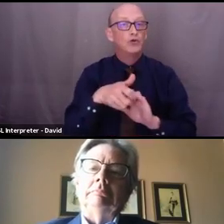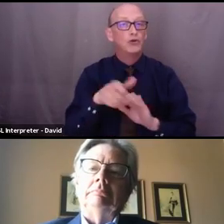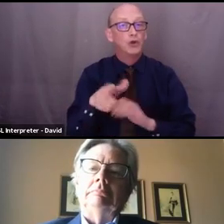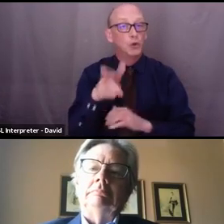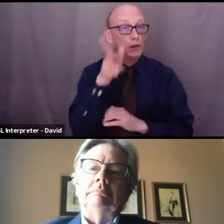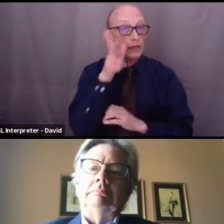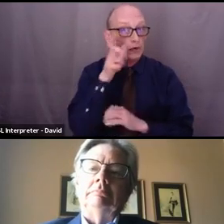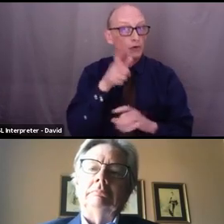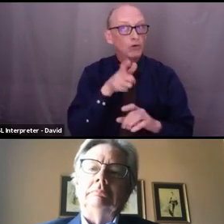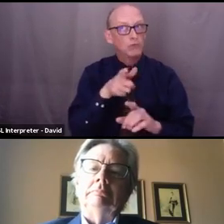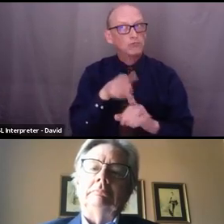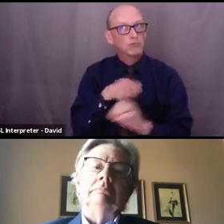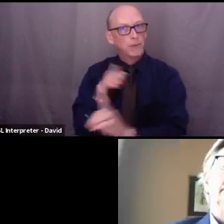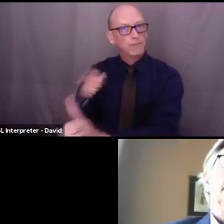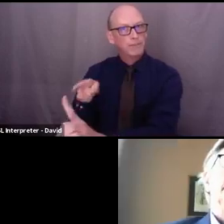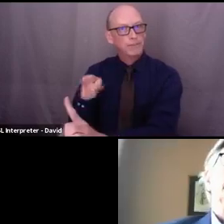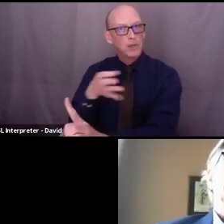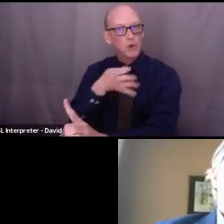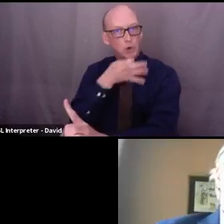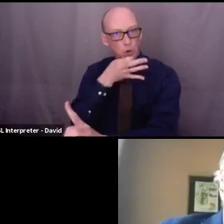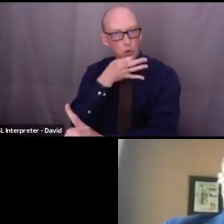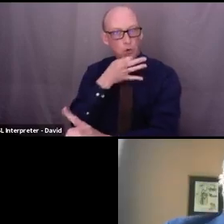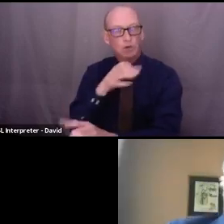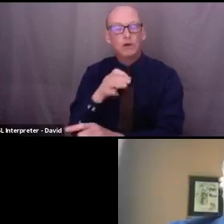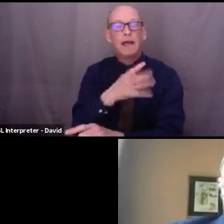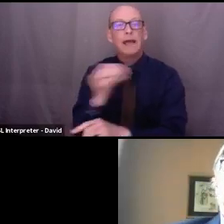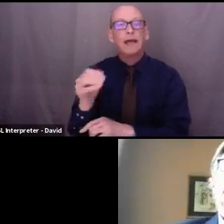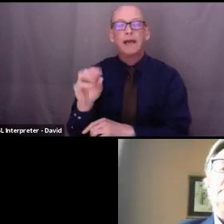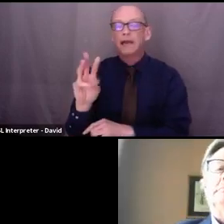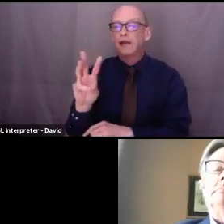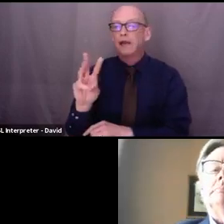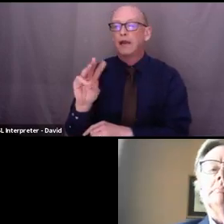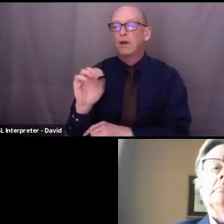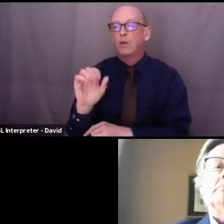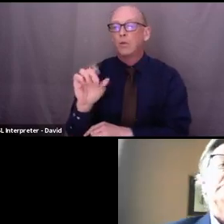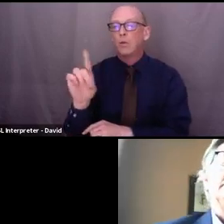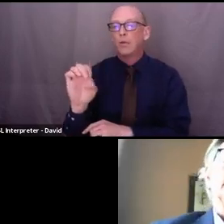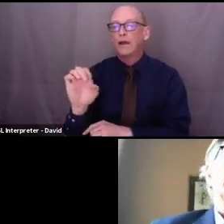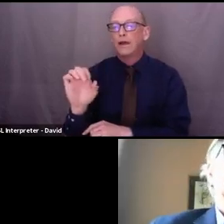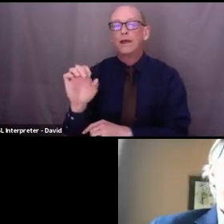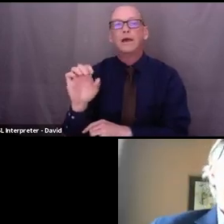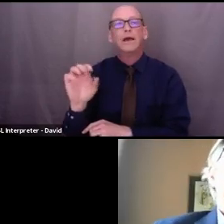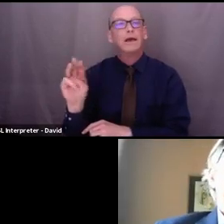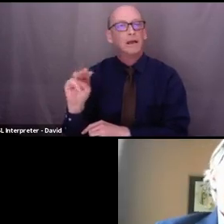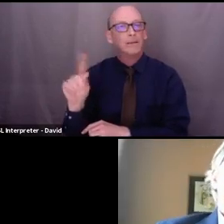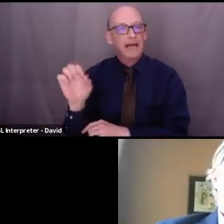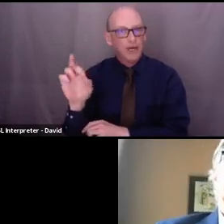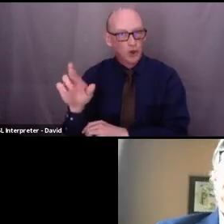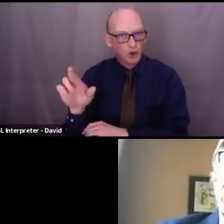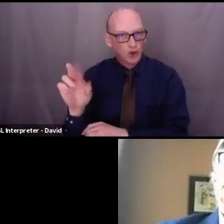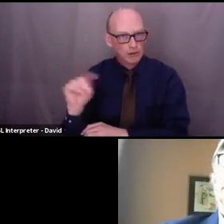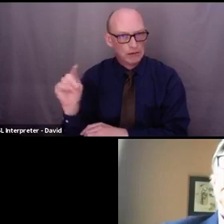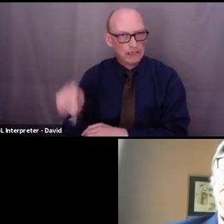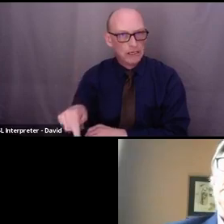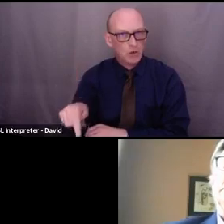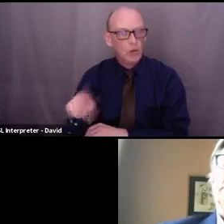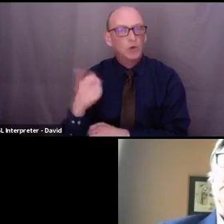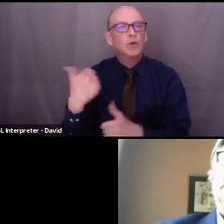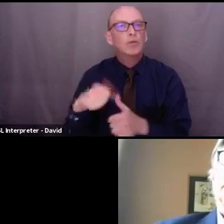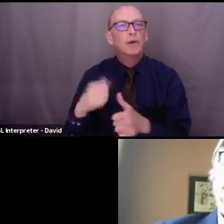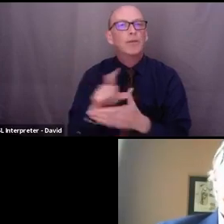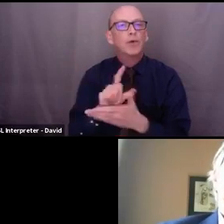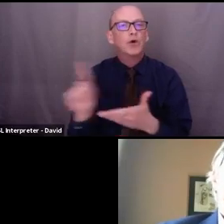from soon, and our Mayor, Wade Kepsikevich. As you all remember, just last week, we